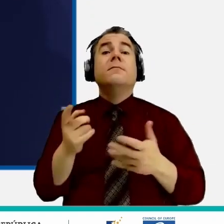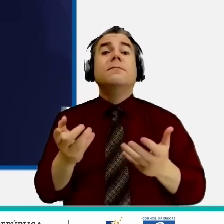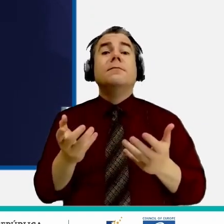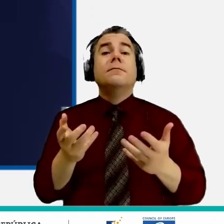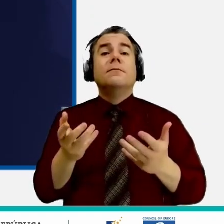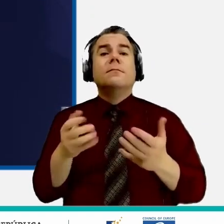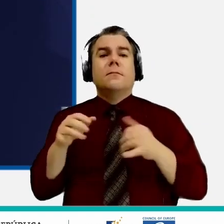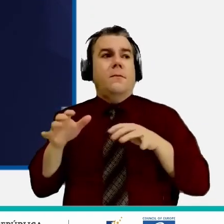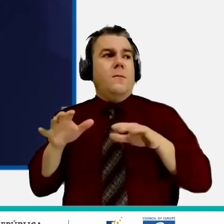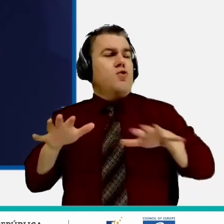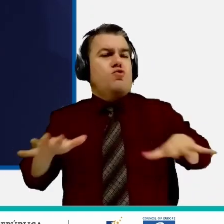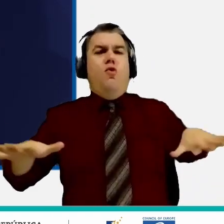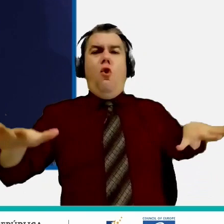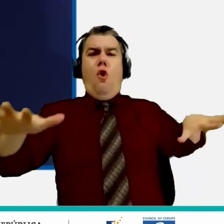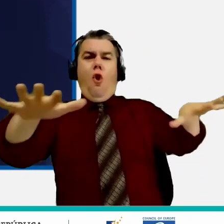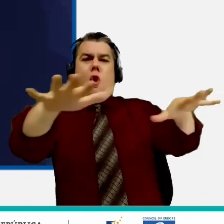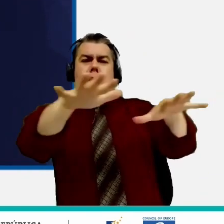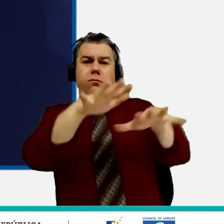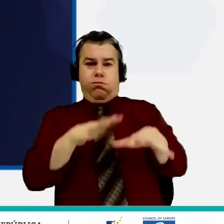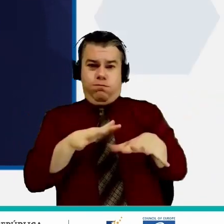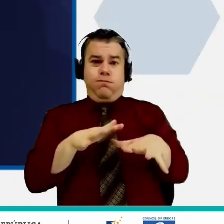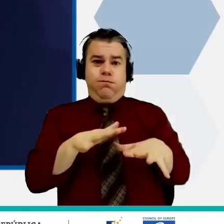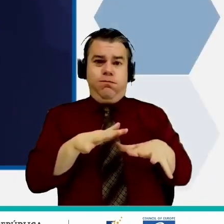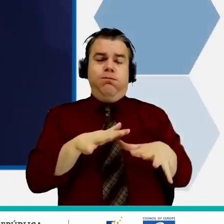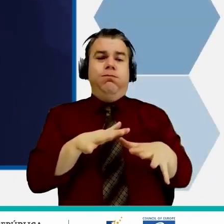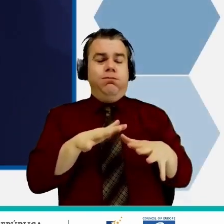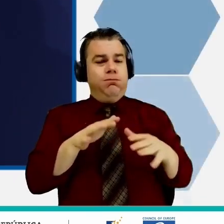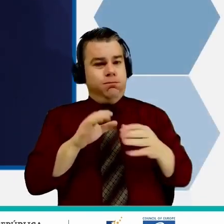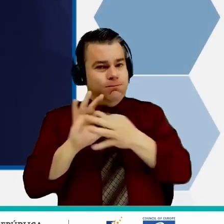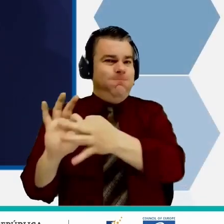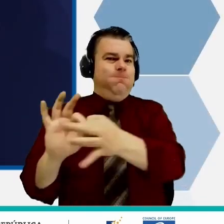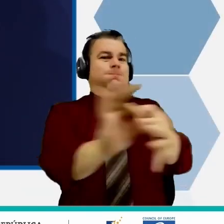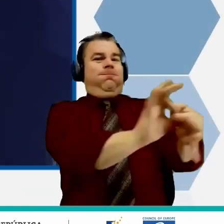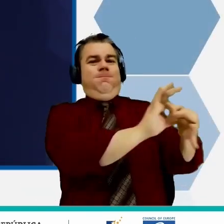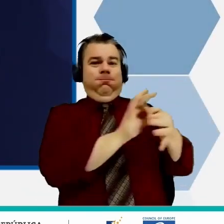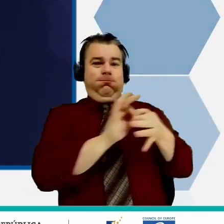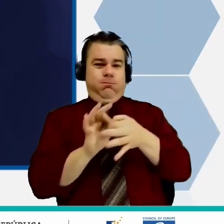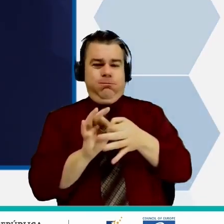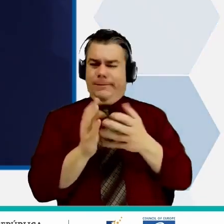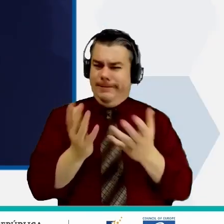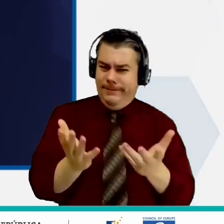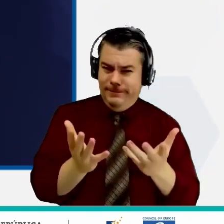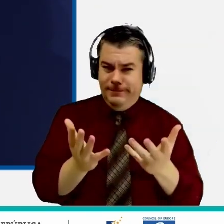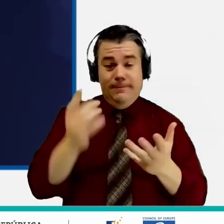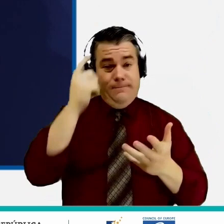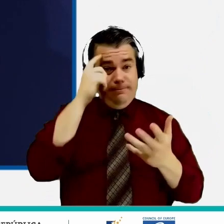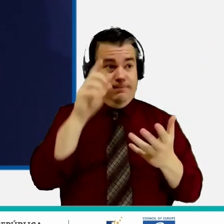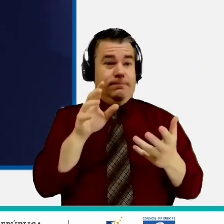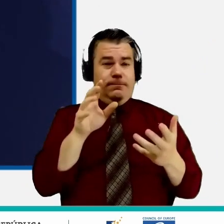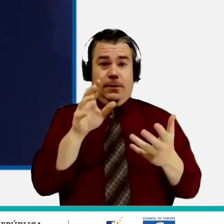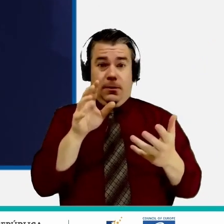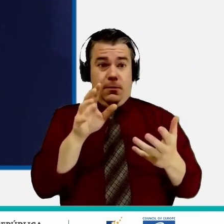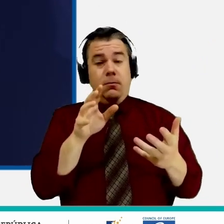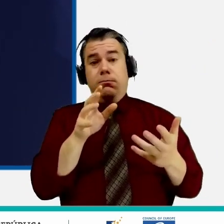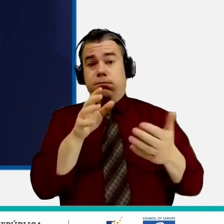And now applying that here to disaster risk reduction means let's look at these great outcomes we already have, Sendai framework,